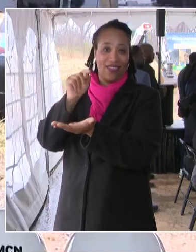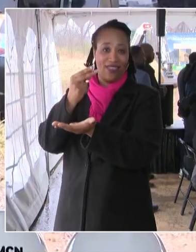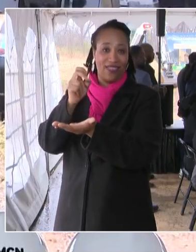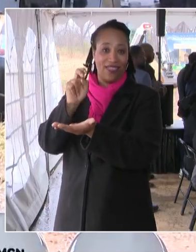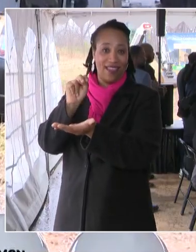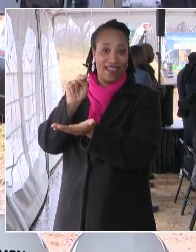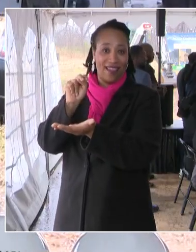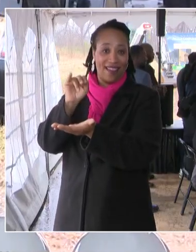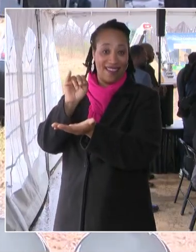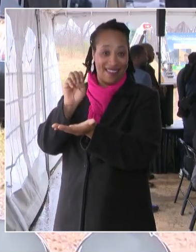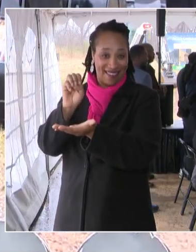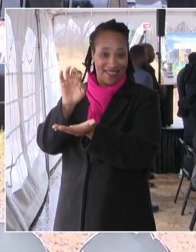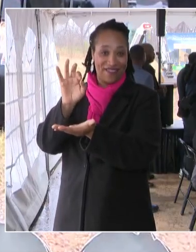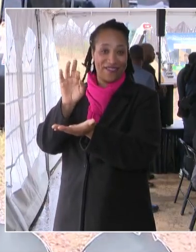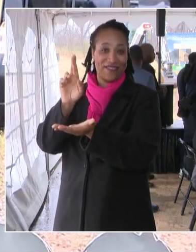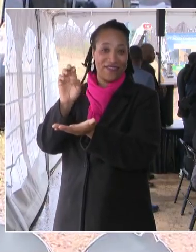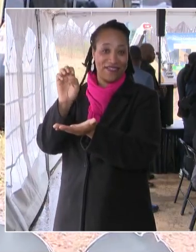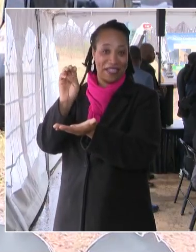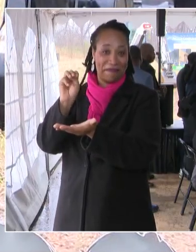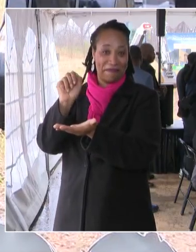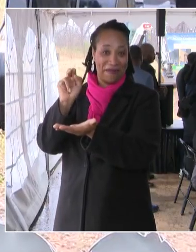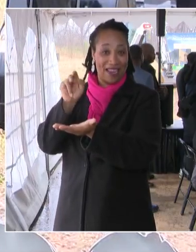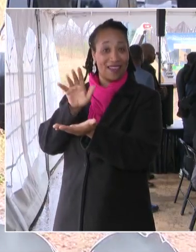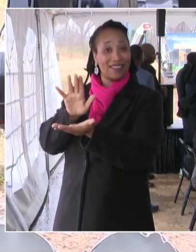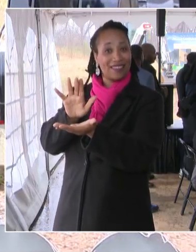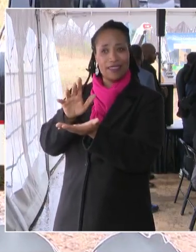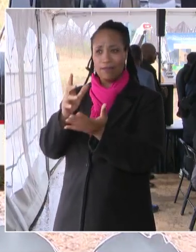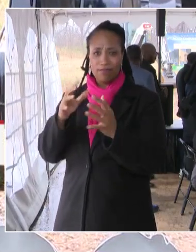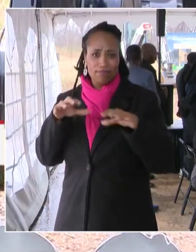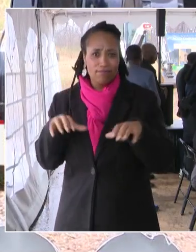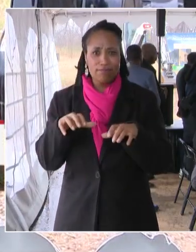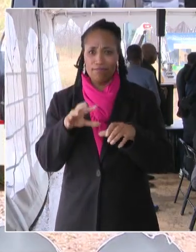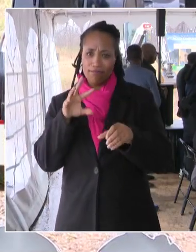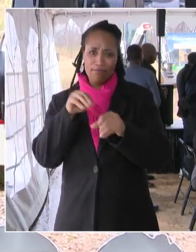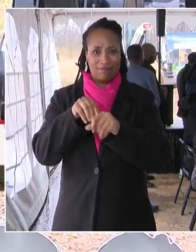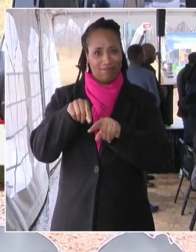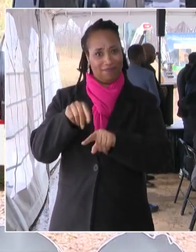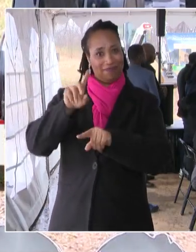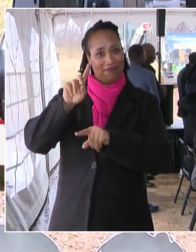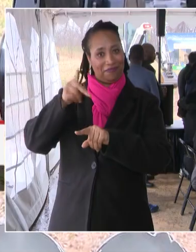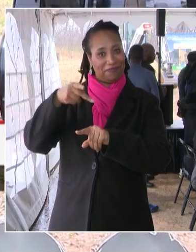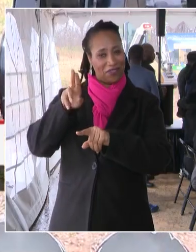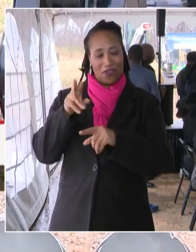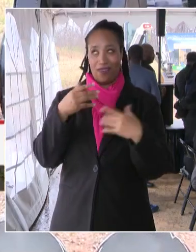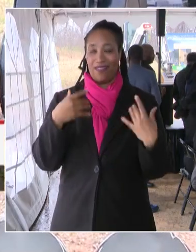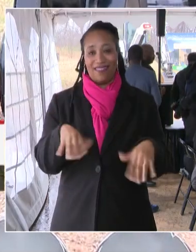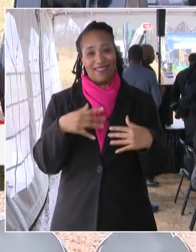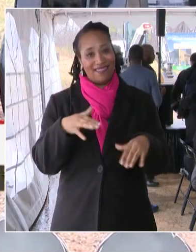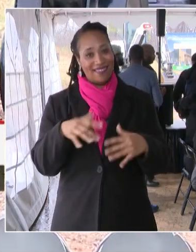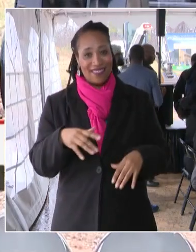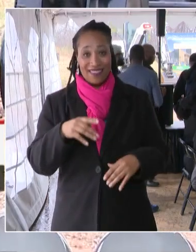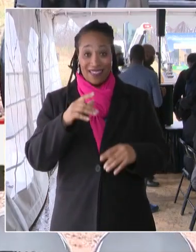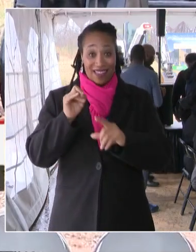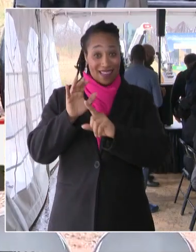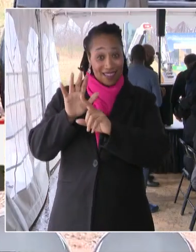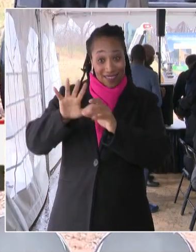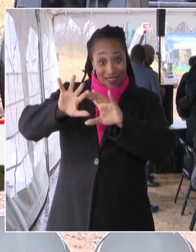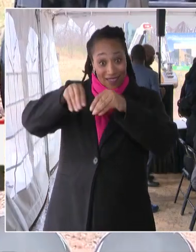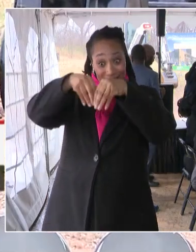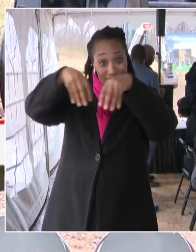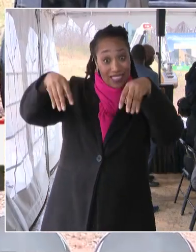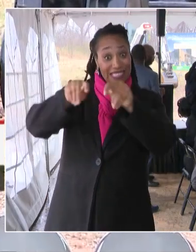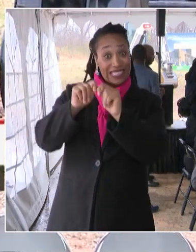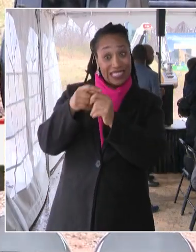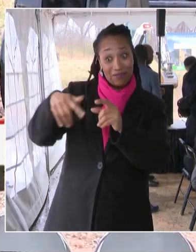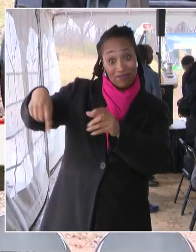the community that this project would happen. And I want to thank members of her team that we worked directly with and